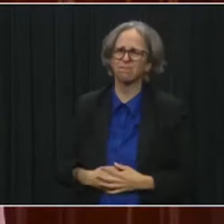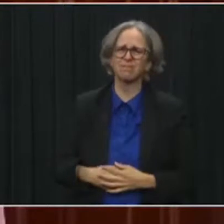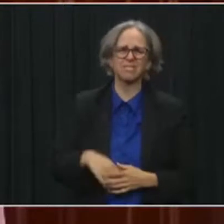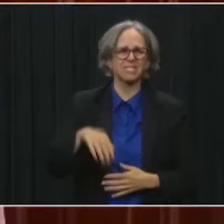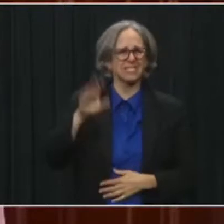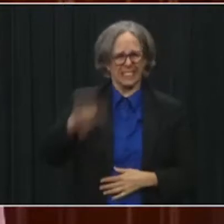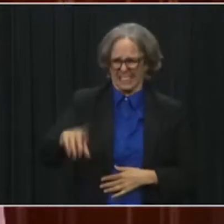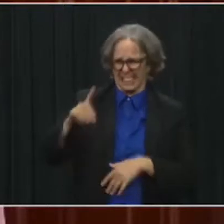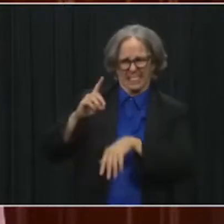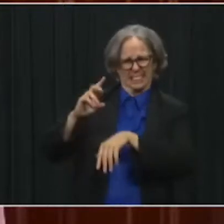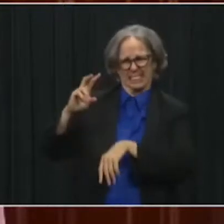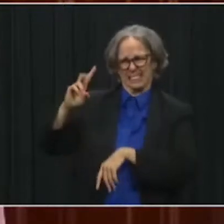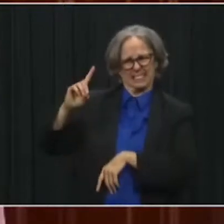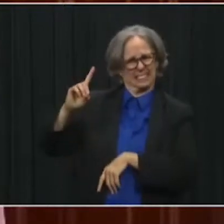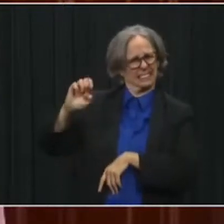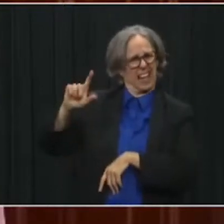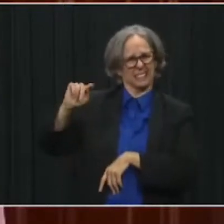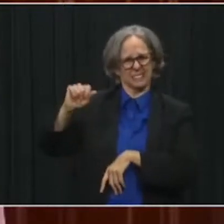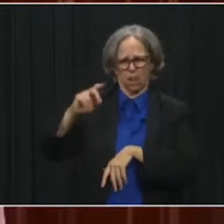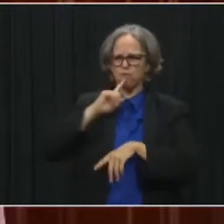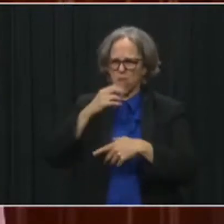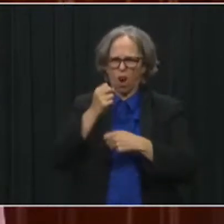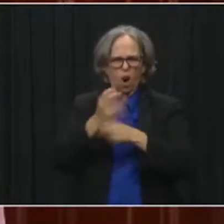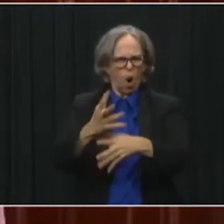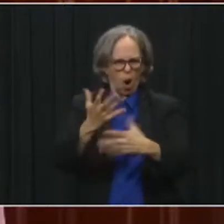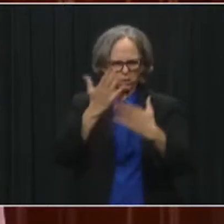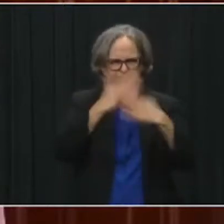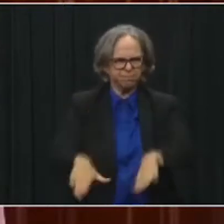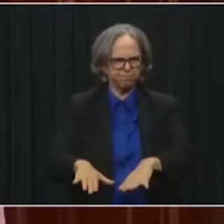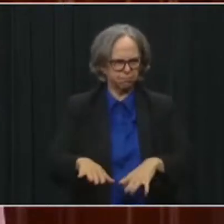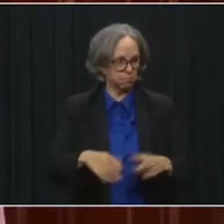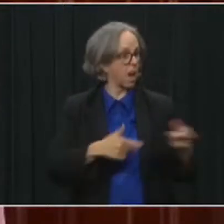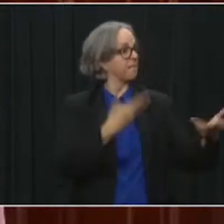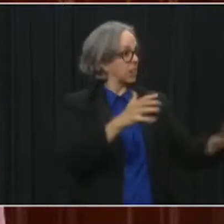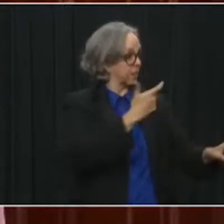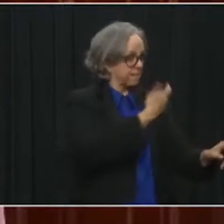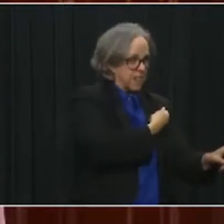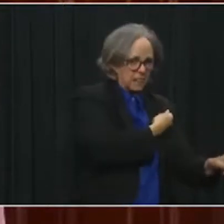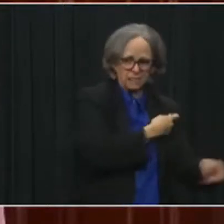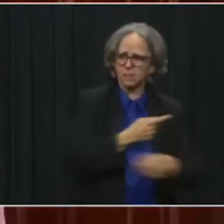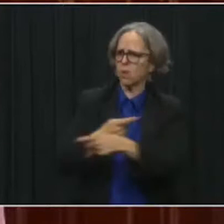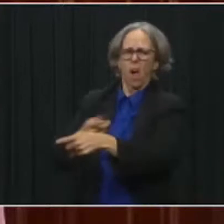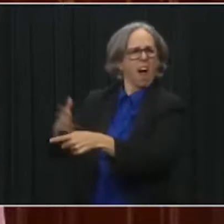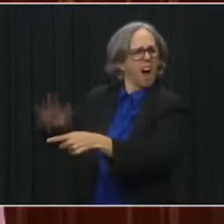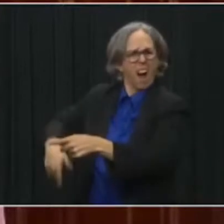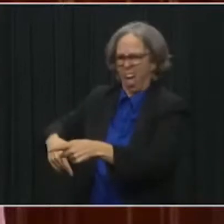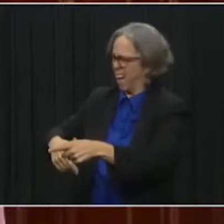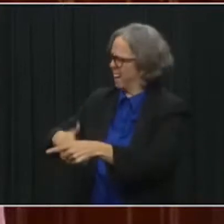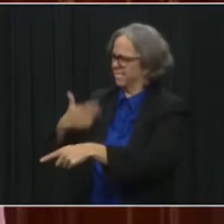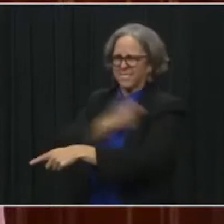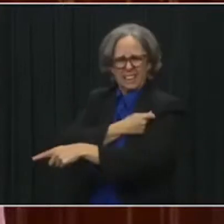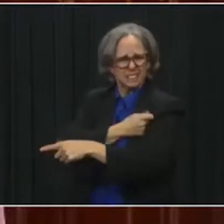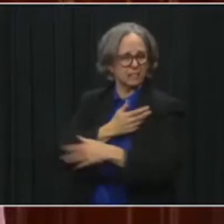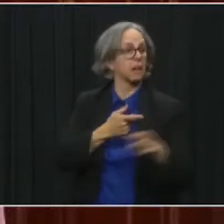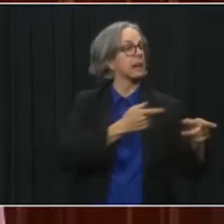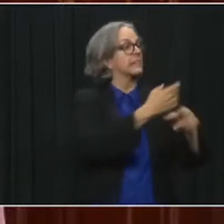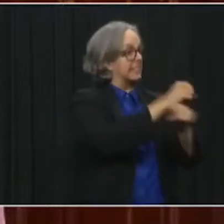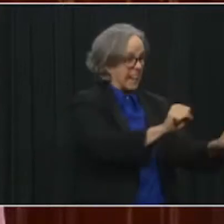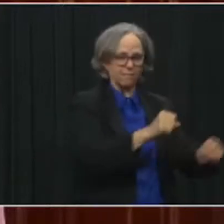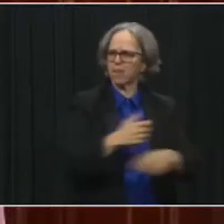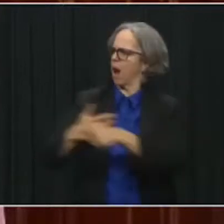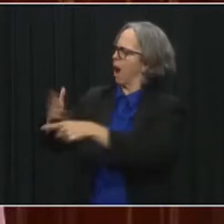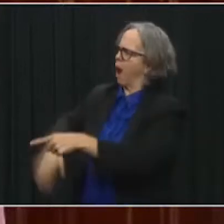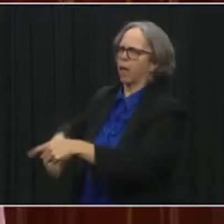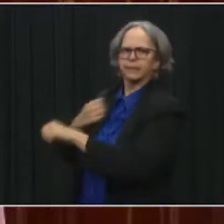Ohios. One Ohio that is vaccinated and very well protected, and another Ohio